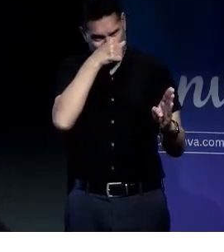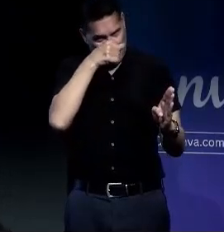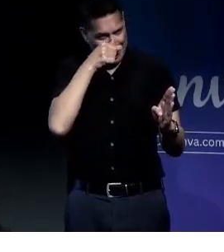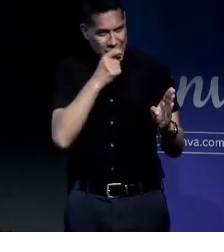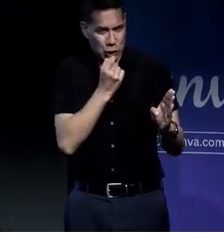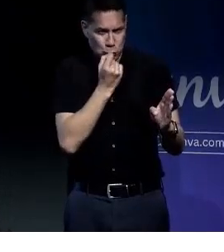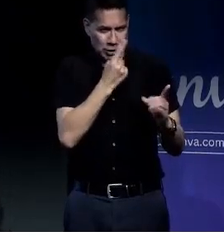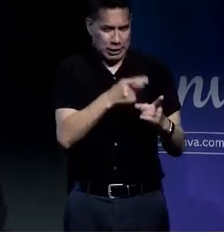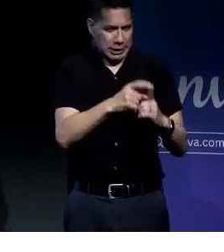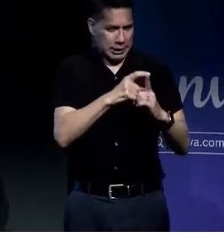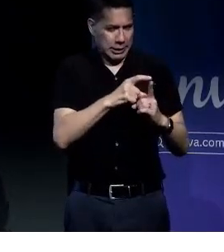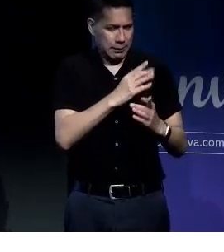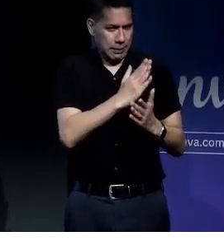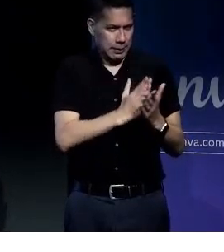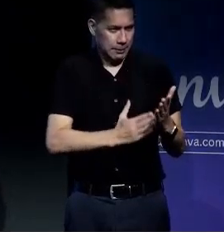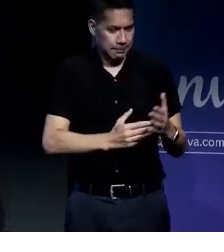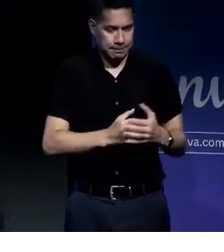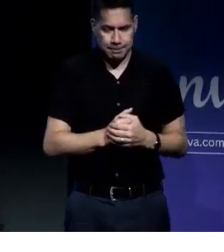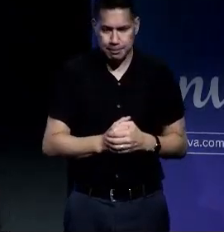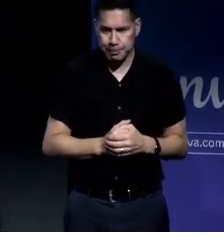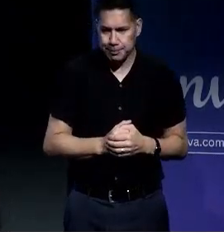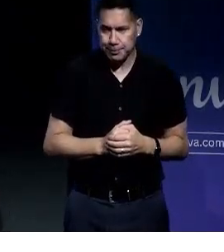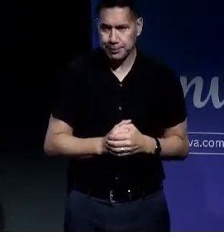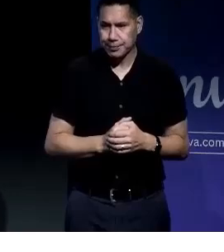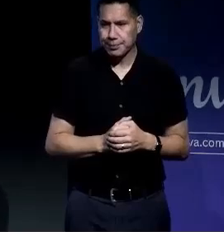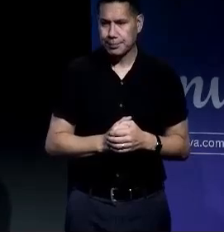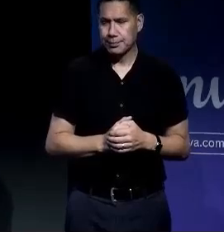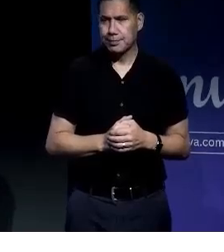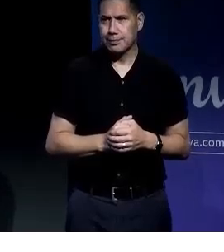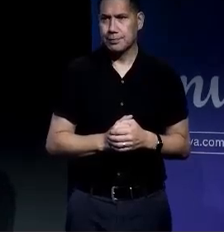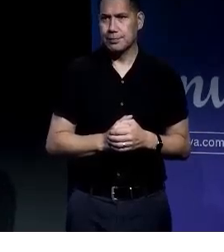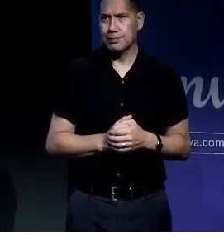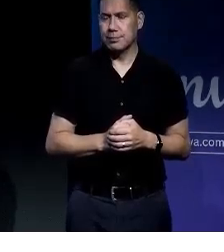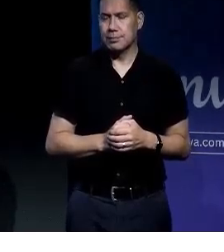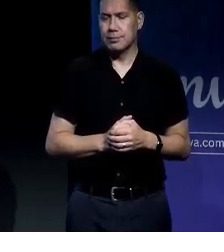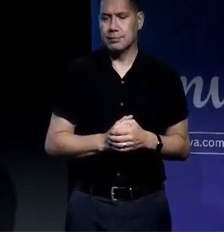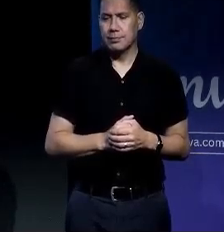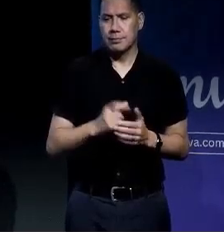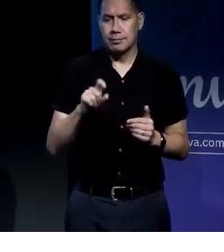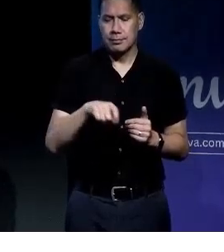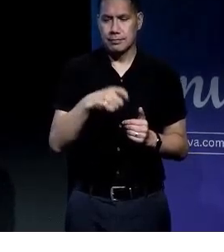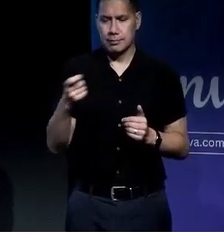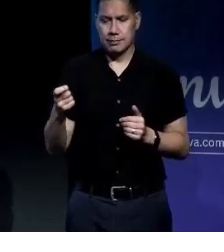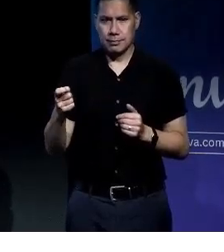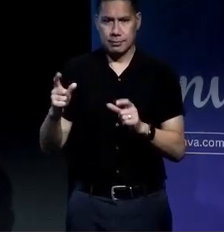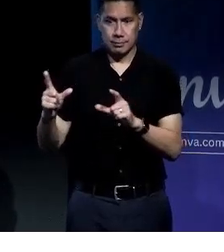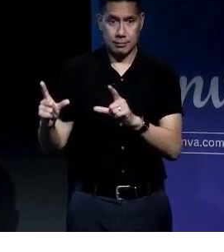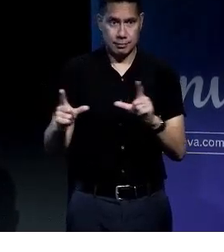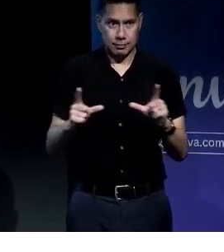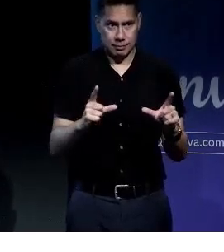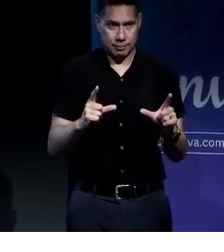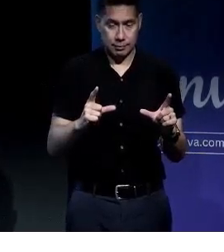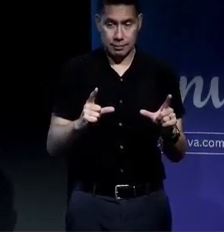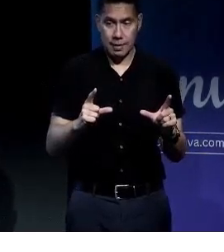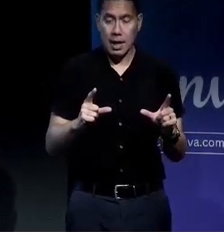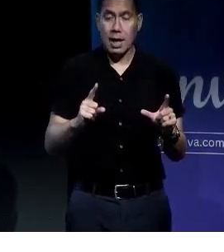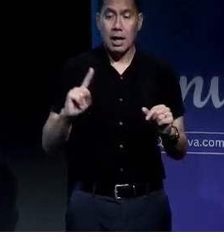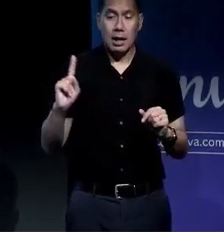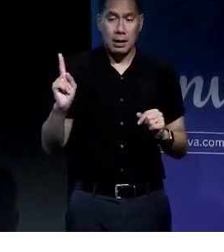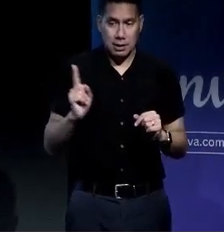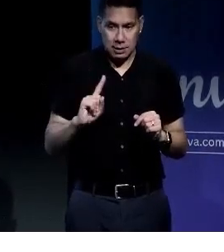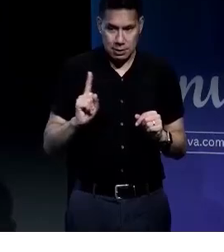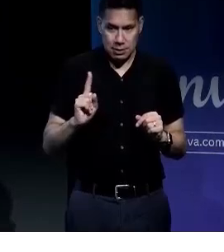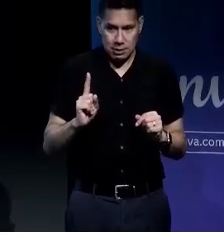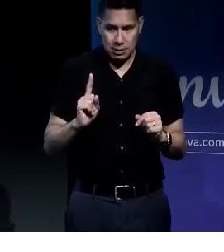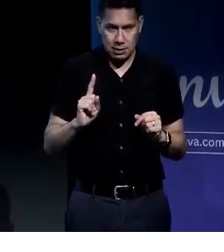tricky bit. The next part is then just actually